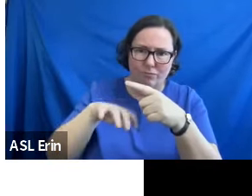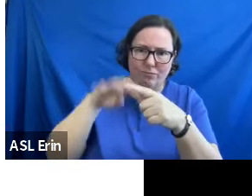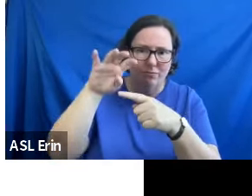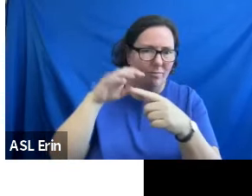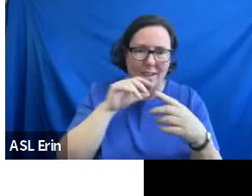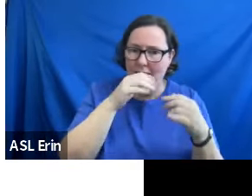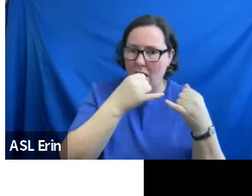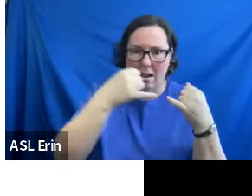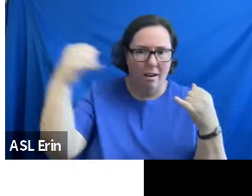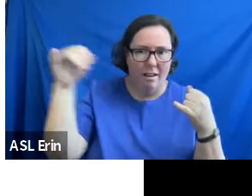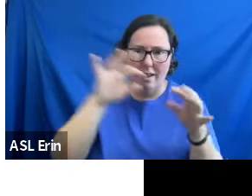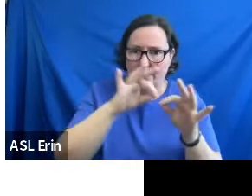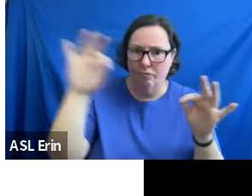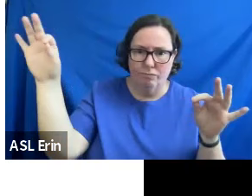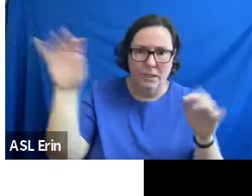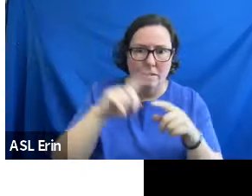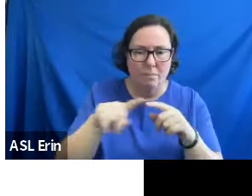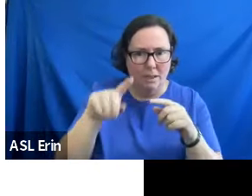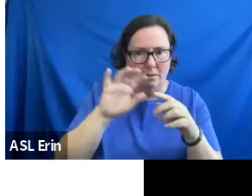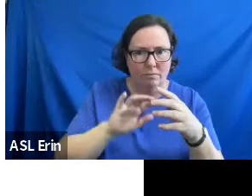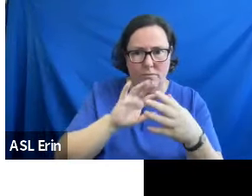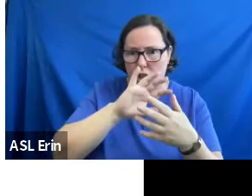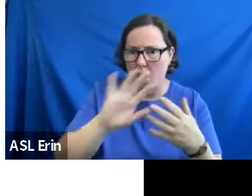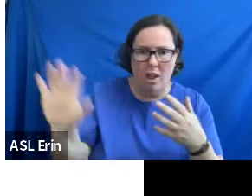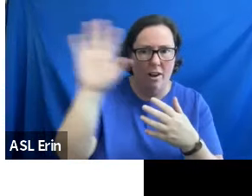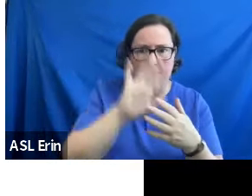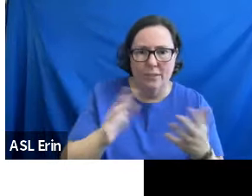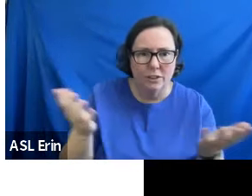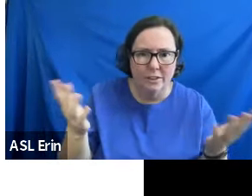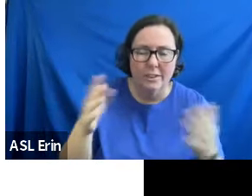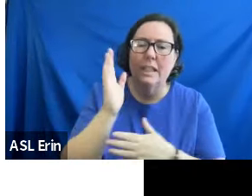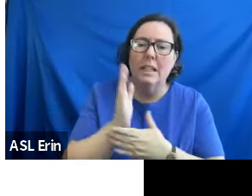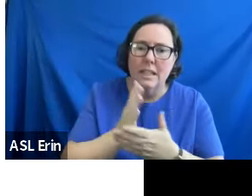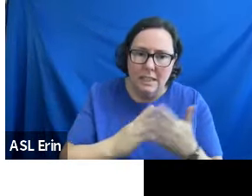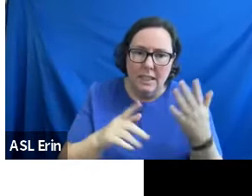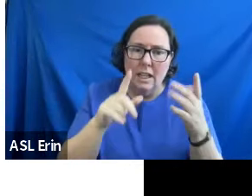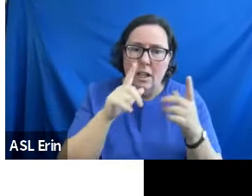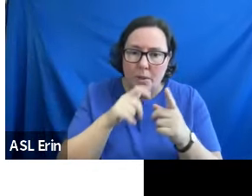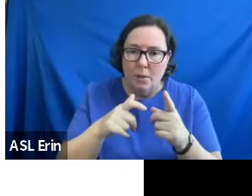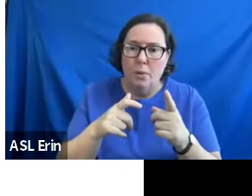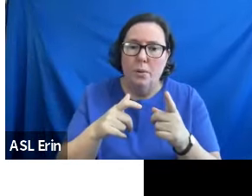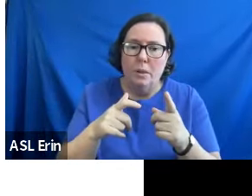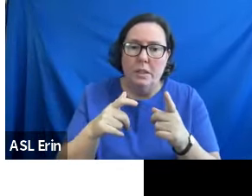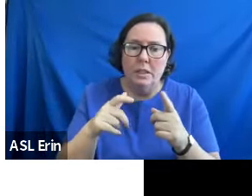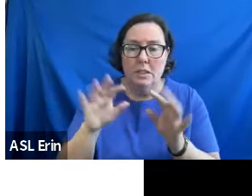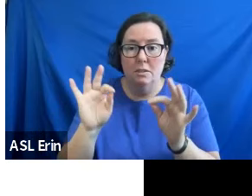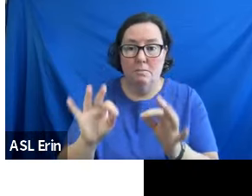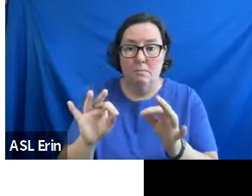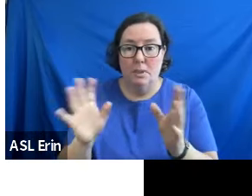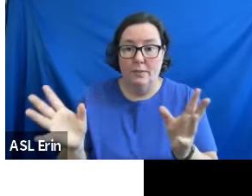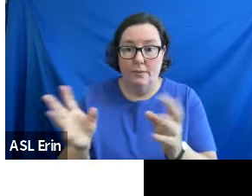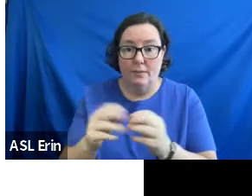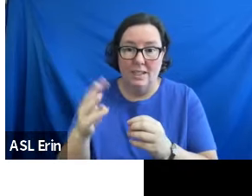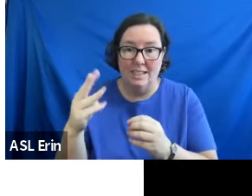single line. And what that means is that some students with, let's say, a cumulative or